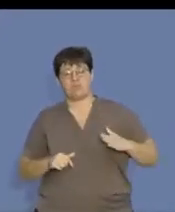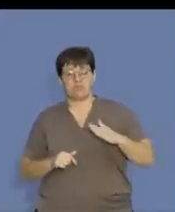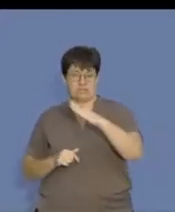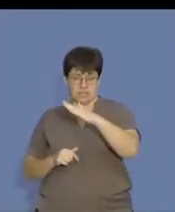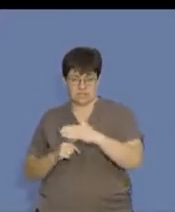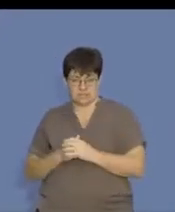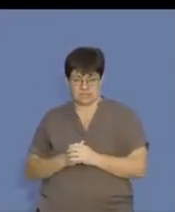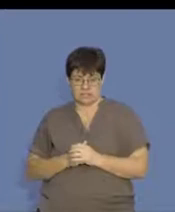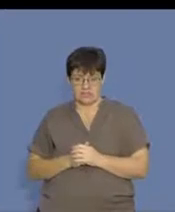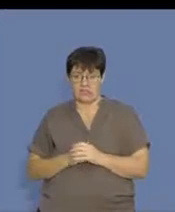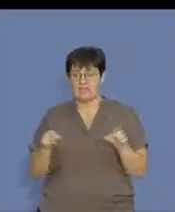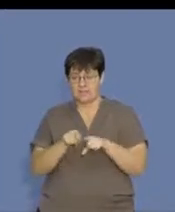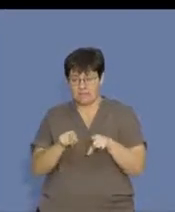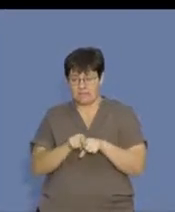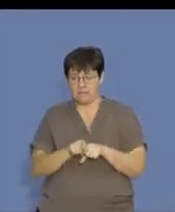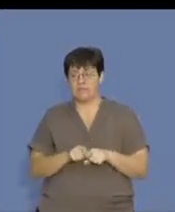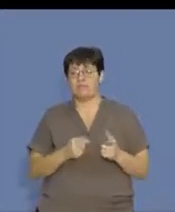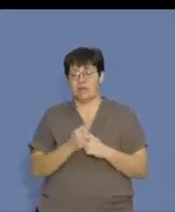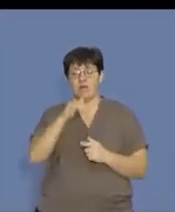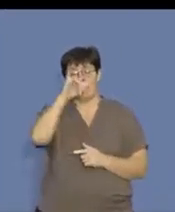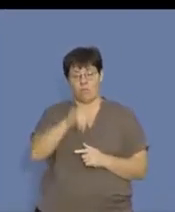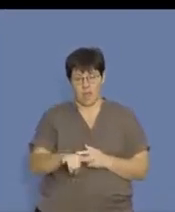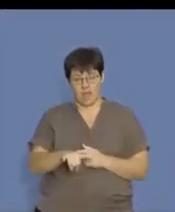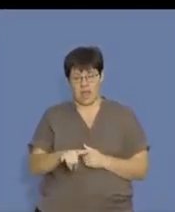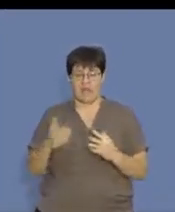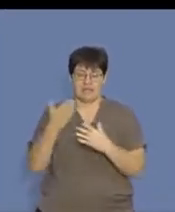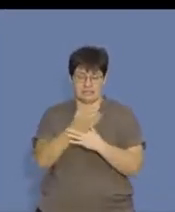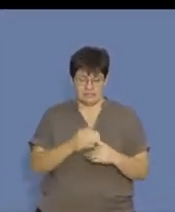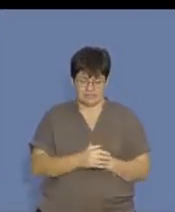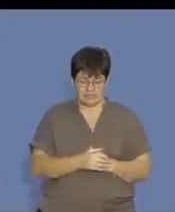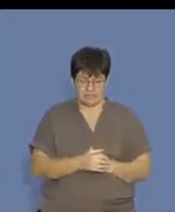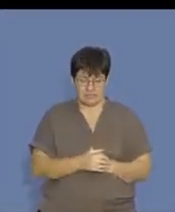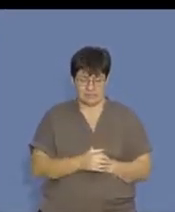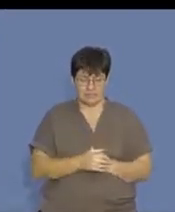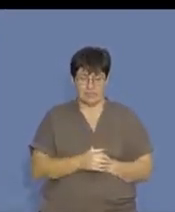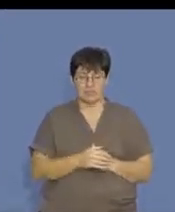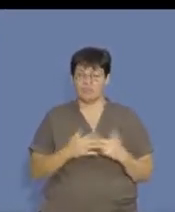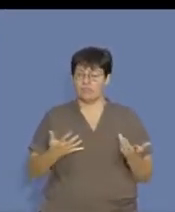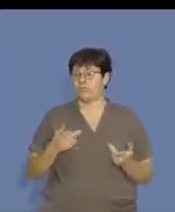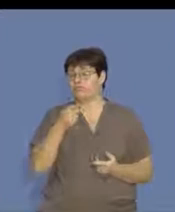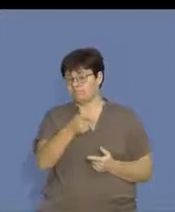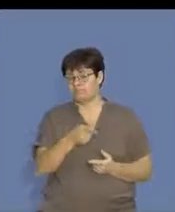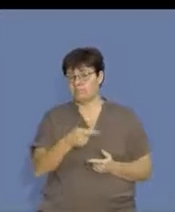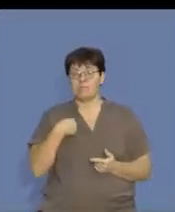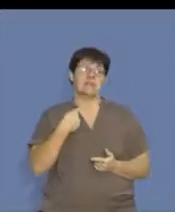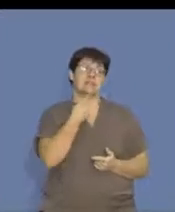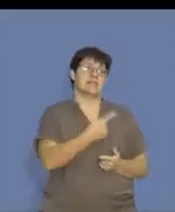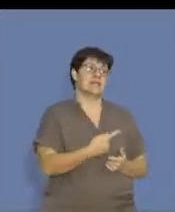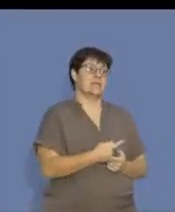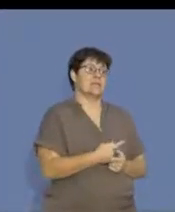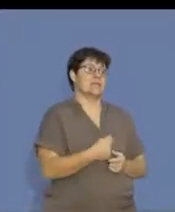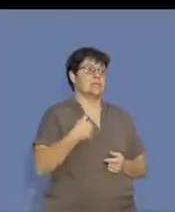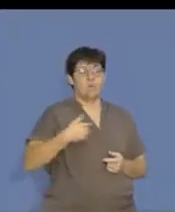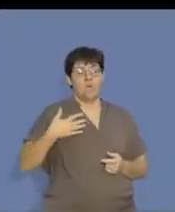constant gradient and a constant y-intercept, right? So if now I